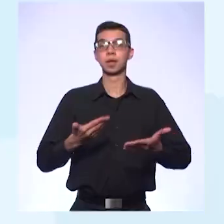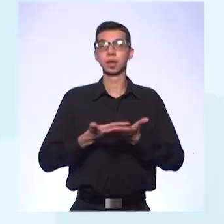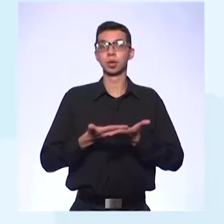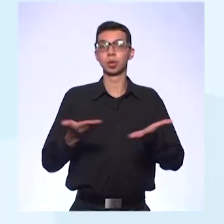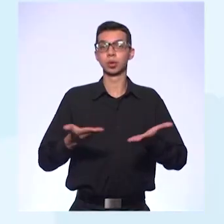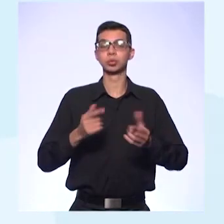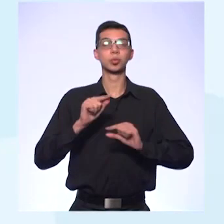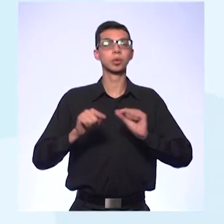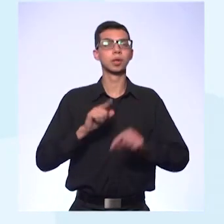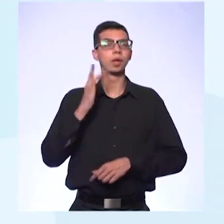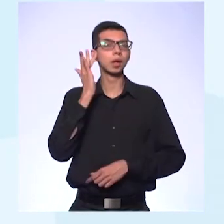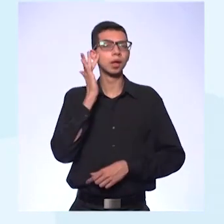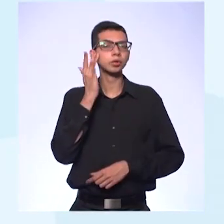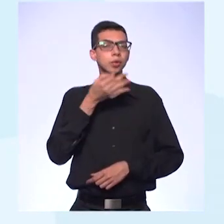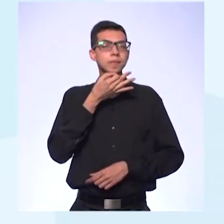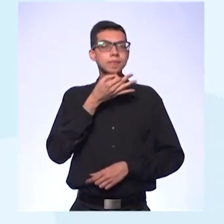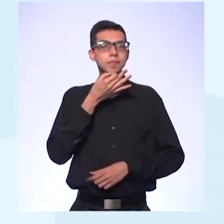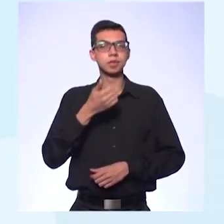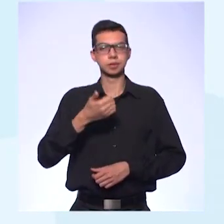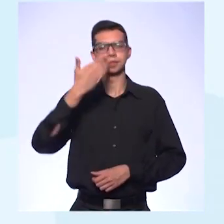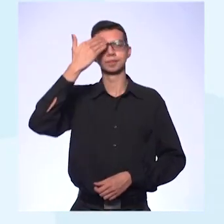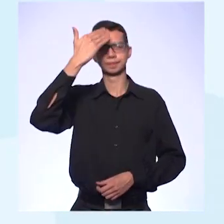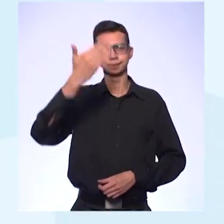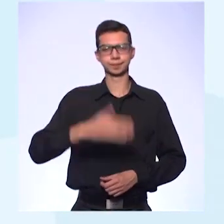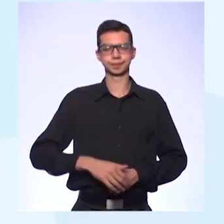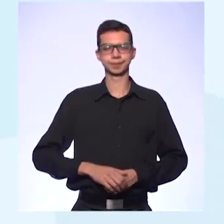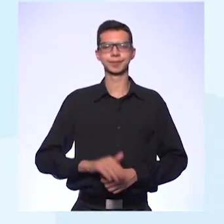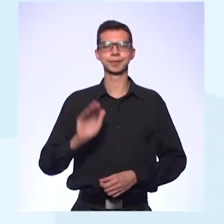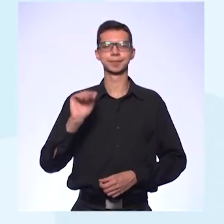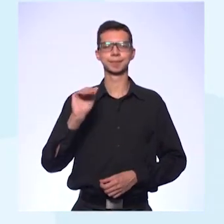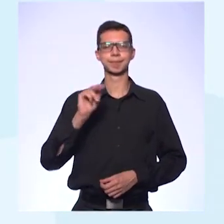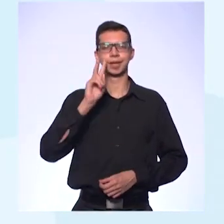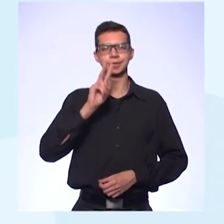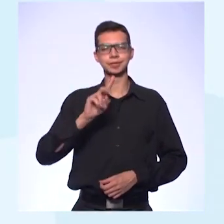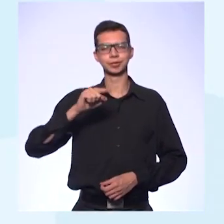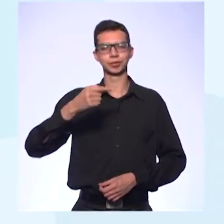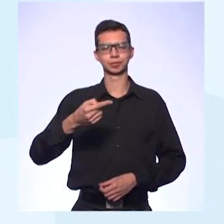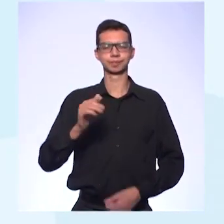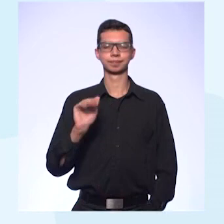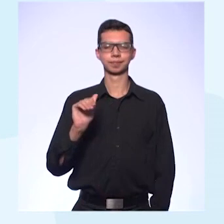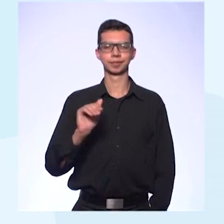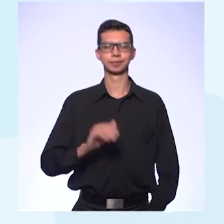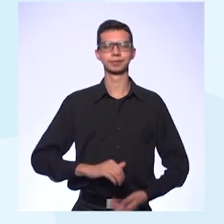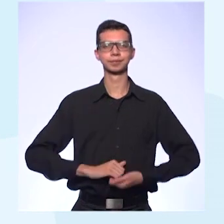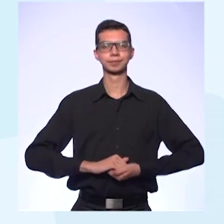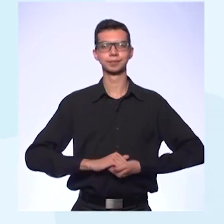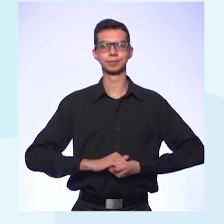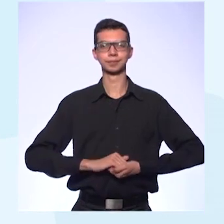certo? Thank you very much. Thank you, Antônia. Bye bye, see you later. Bye bye, see you.